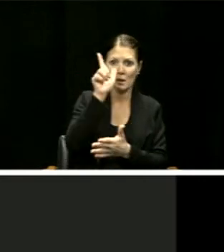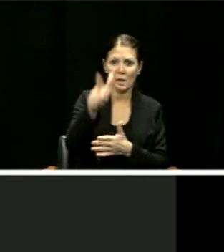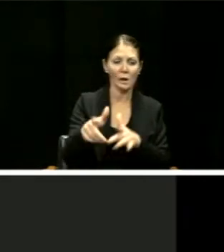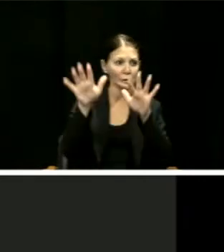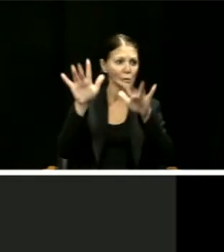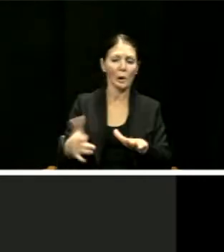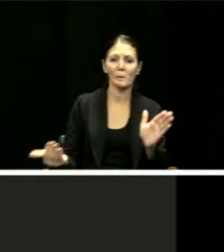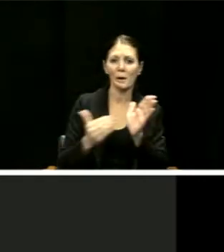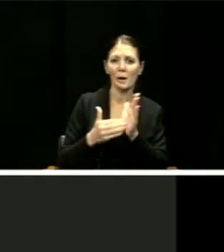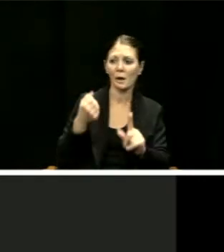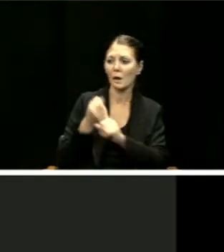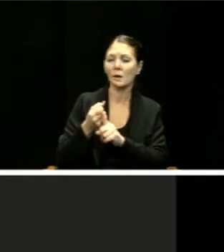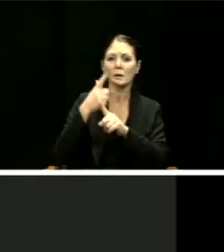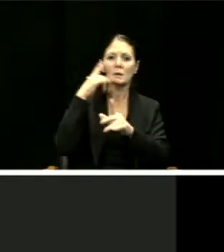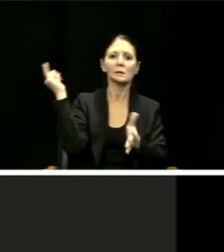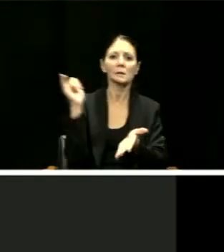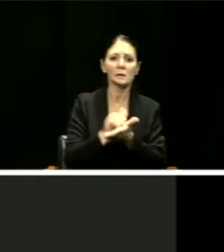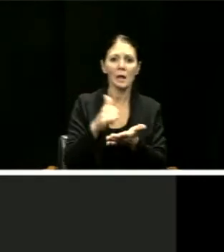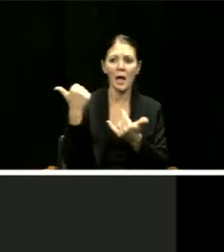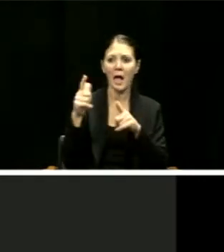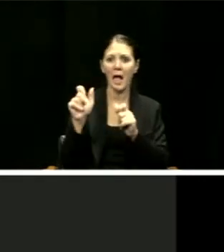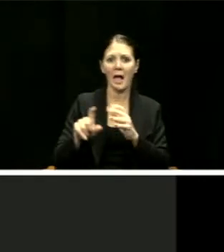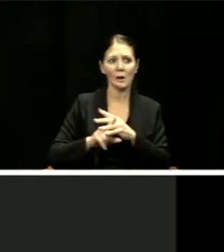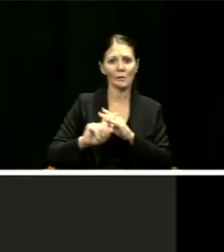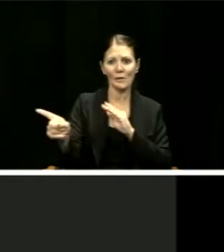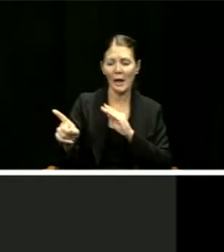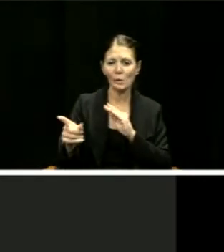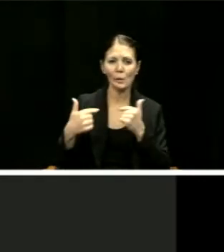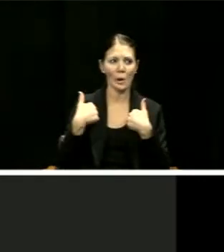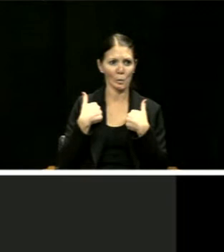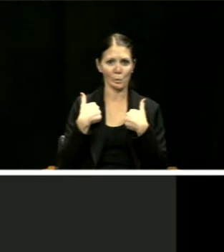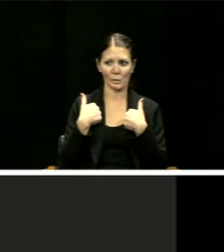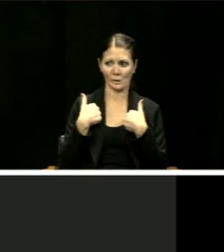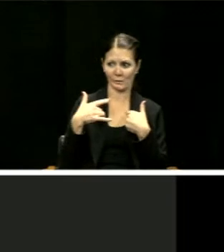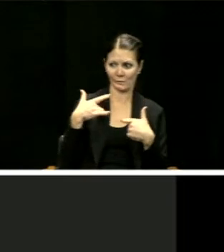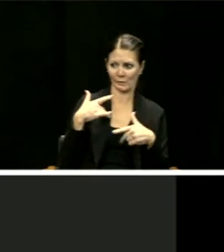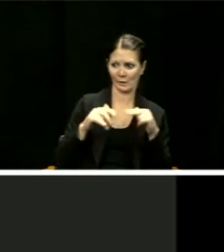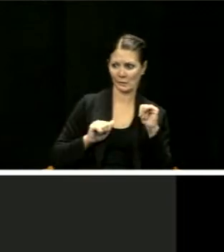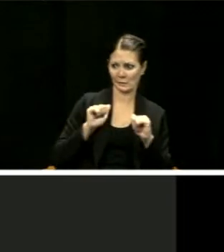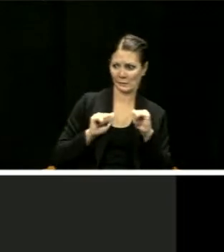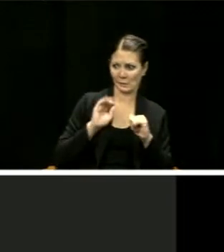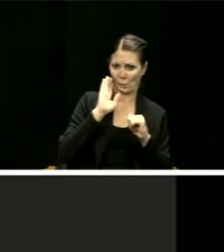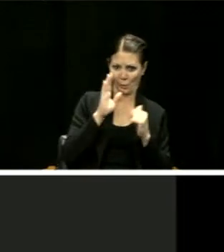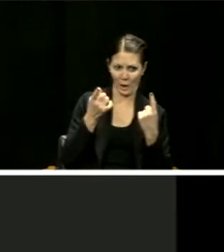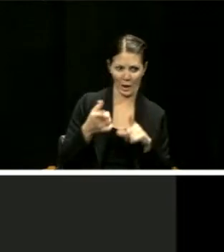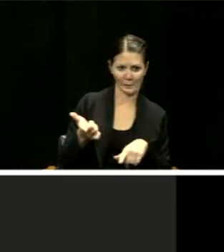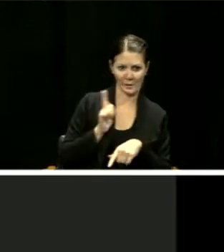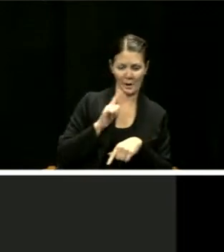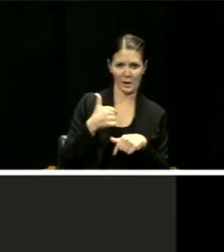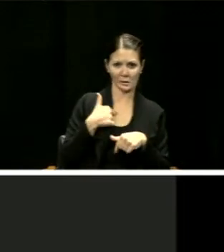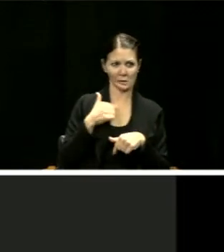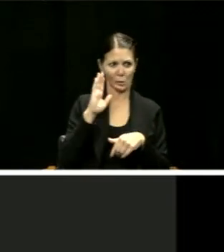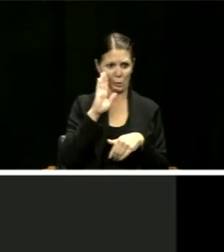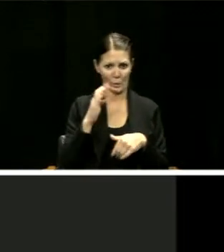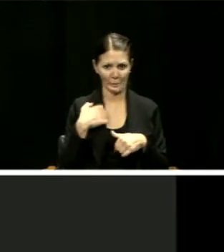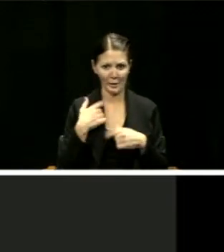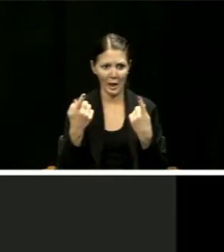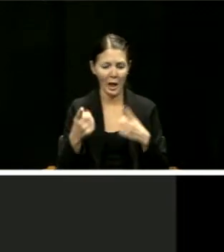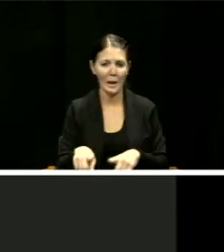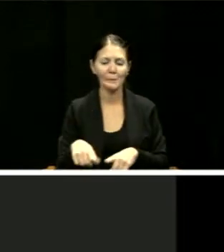storm and the same exact thing. He has to evacuate, and we're kind of on pins and needles, like, oh my God, is our house going to flood